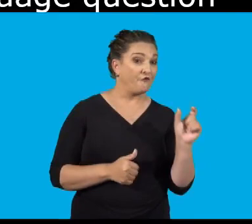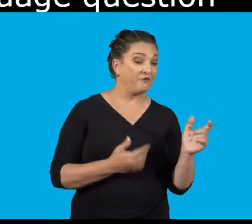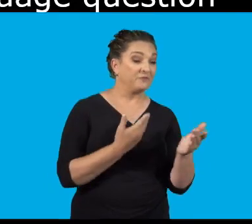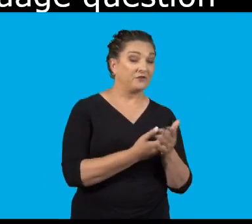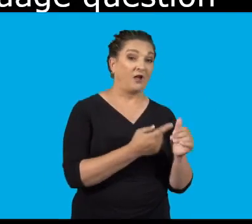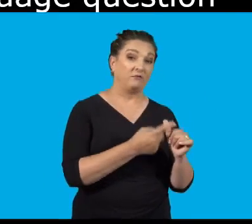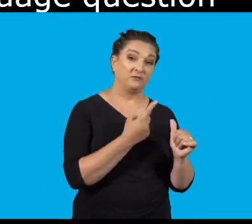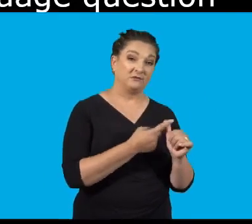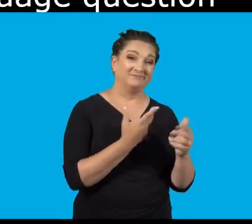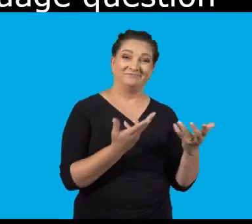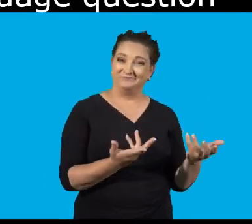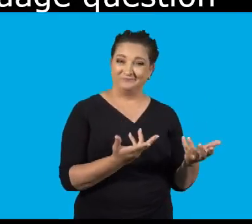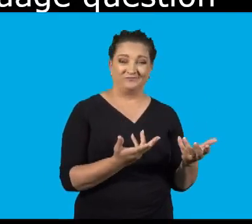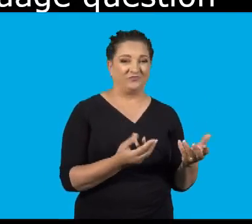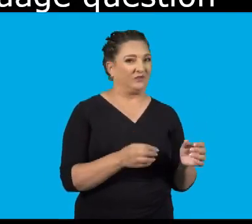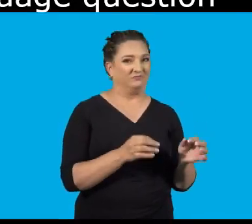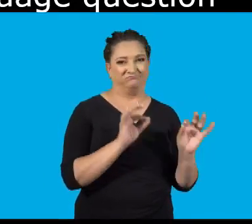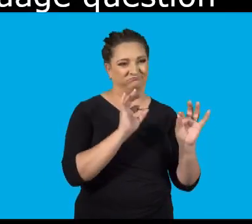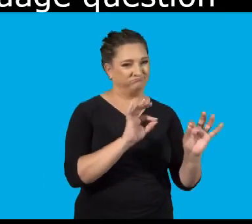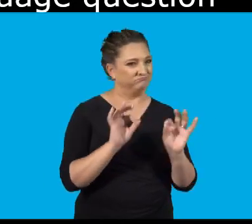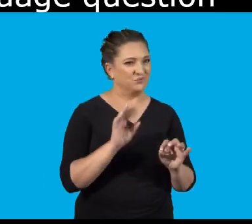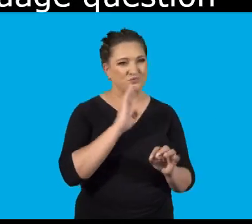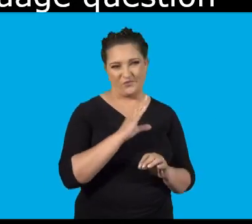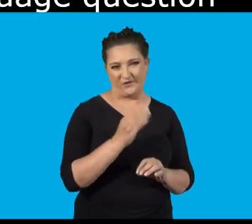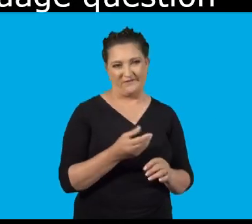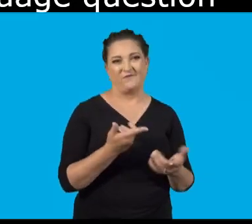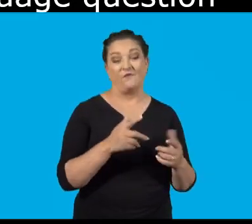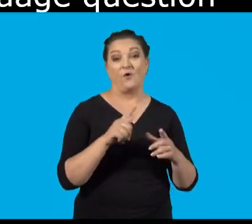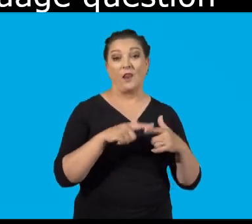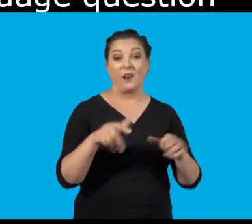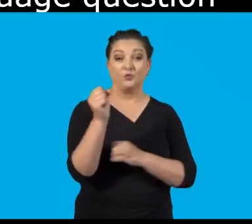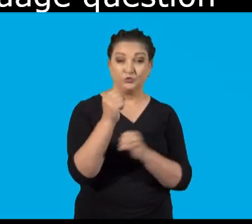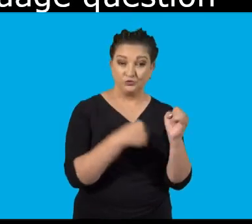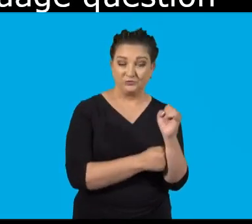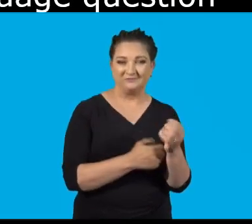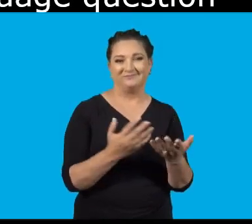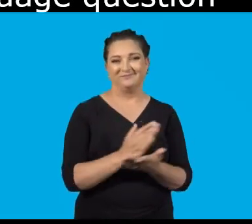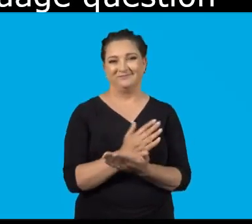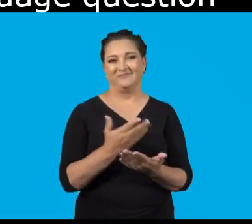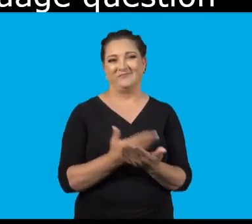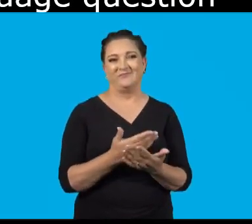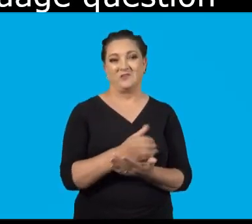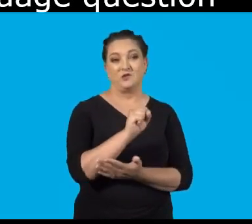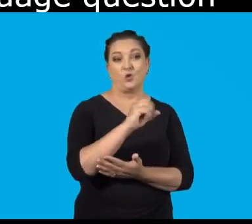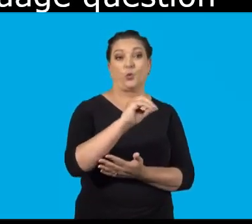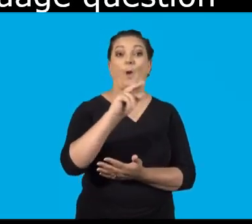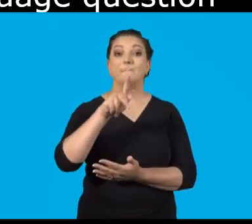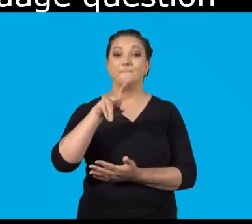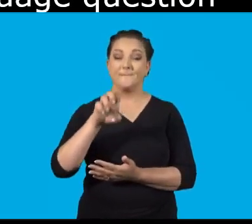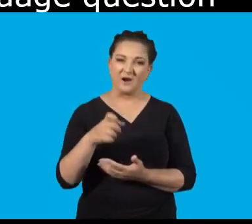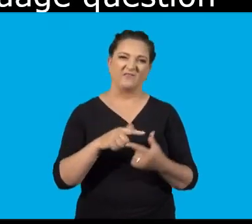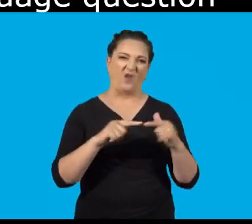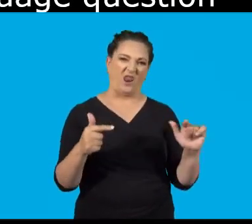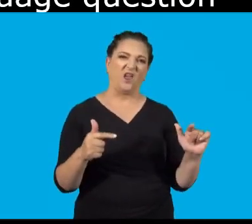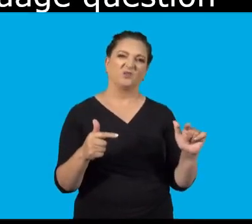vocabulary to respond to questions pertaining to language structures, as well as learners struggling to cope with the scope of what